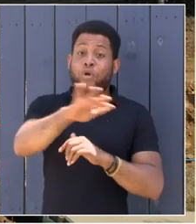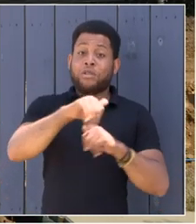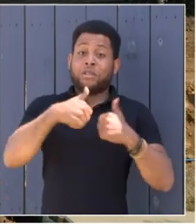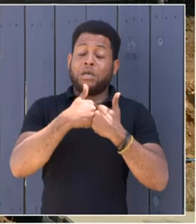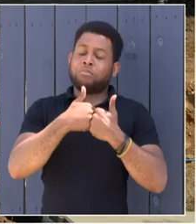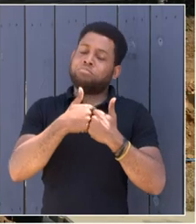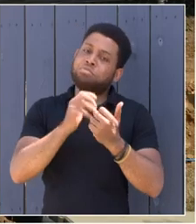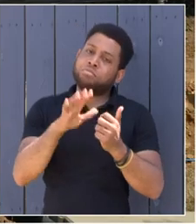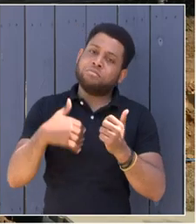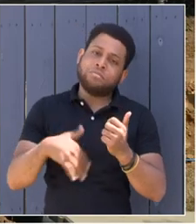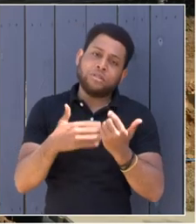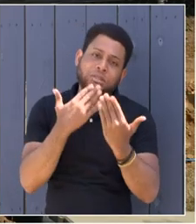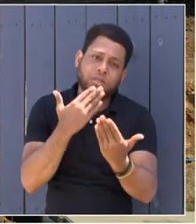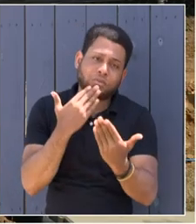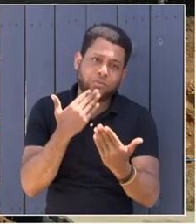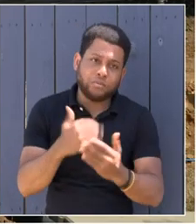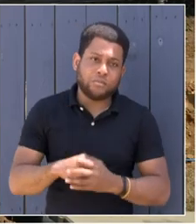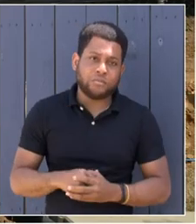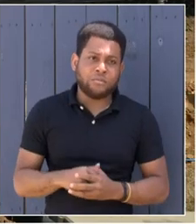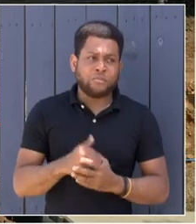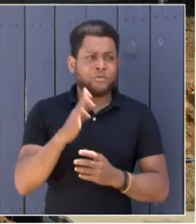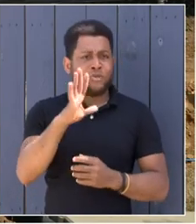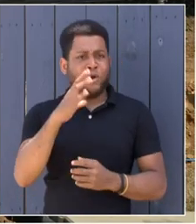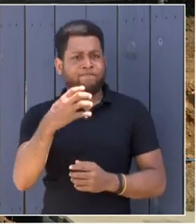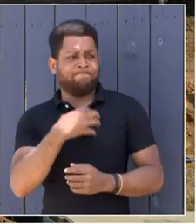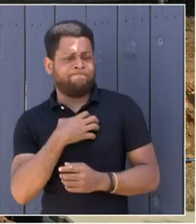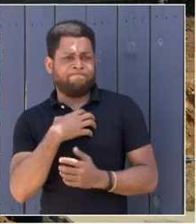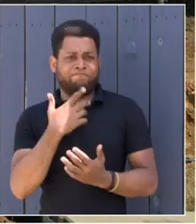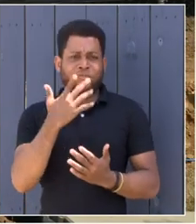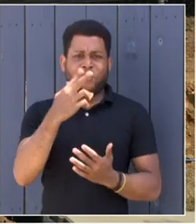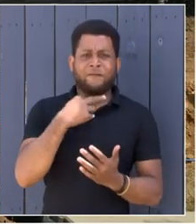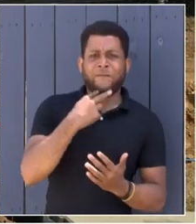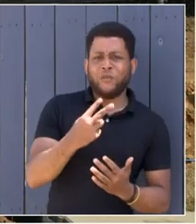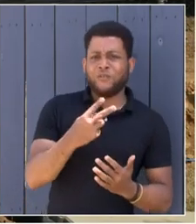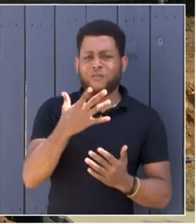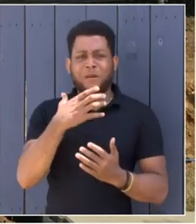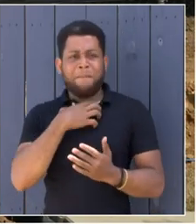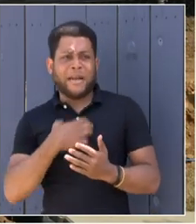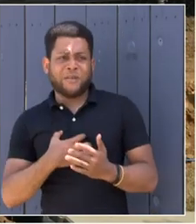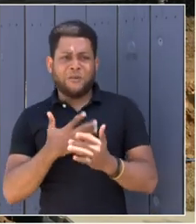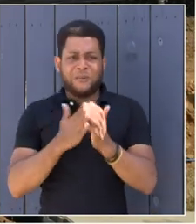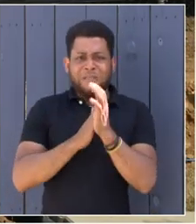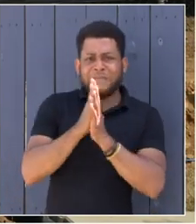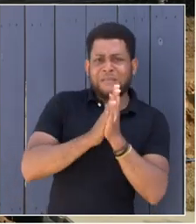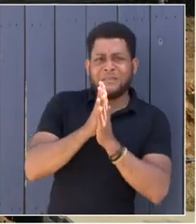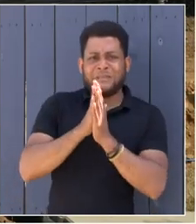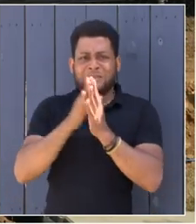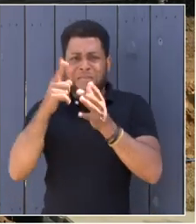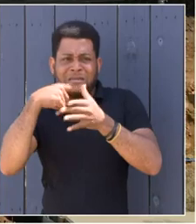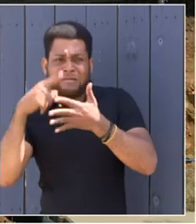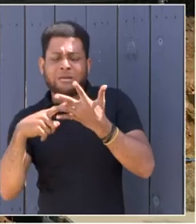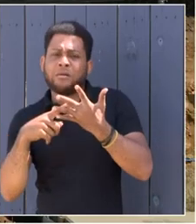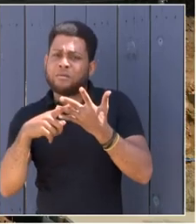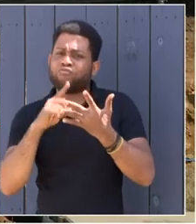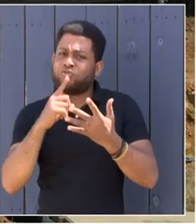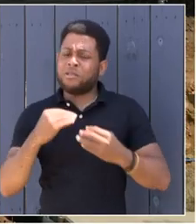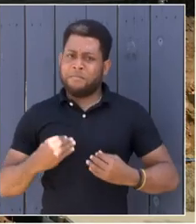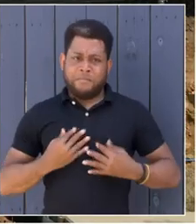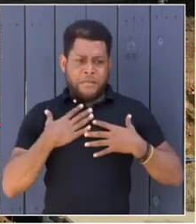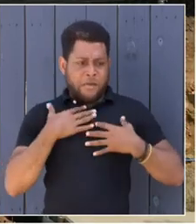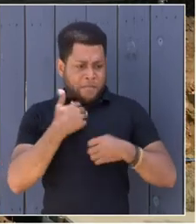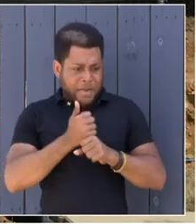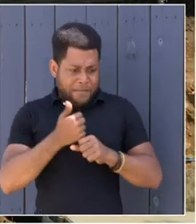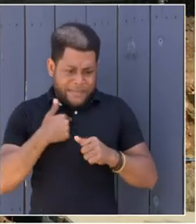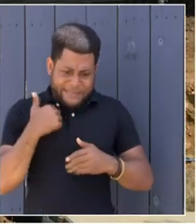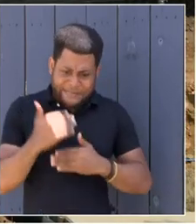above all, your passion, your grit, that got us here today. So to the development team, as I mentioned, that are continuing these efforts to complete this worthwhile project,